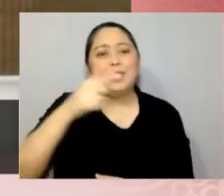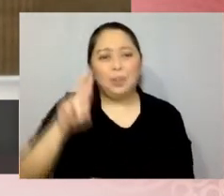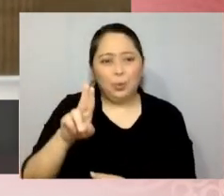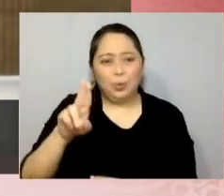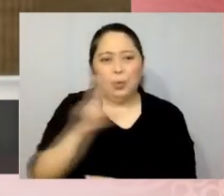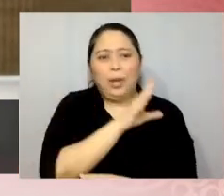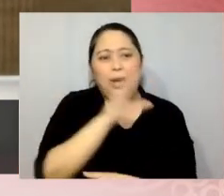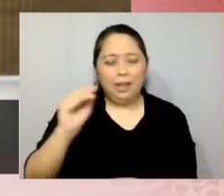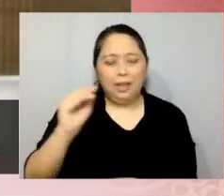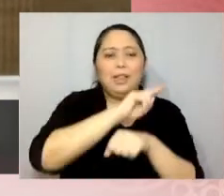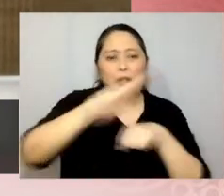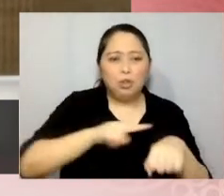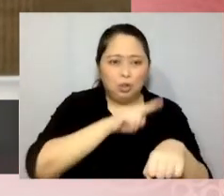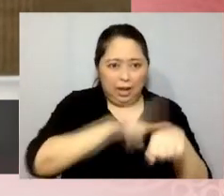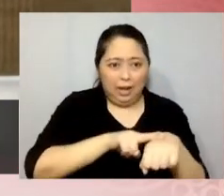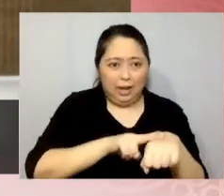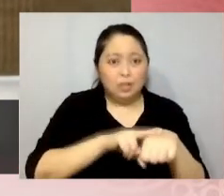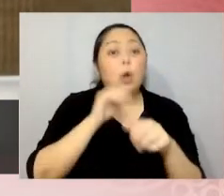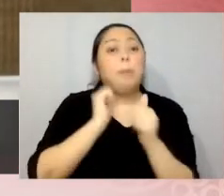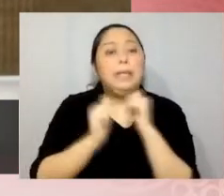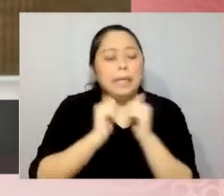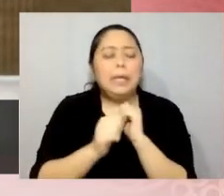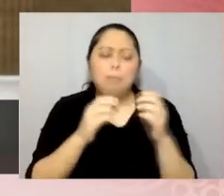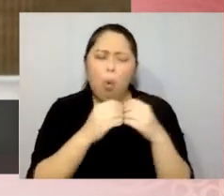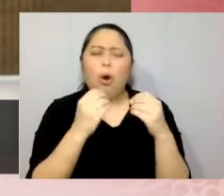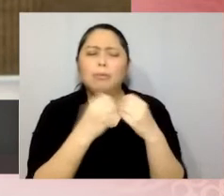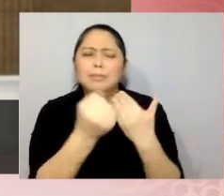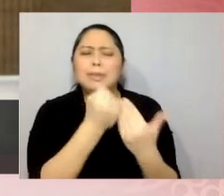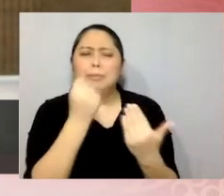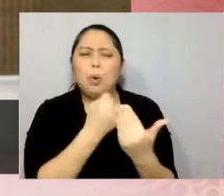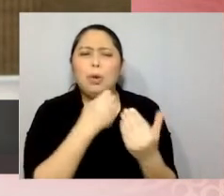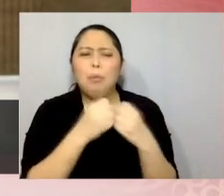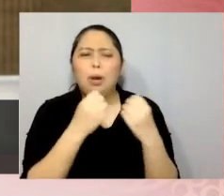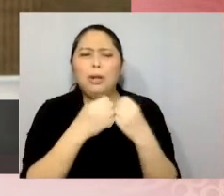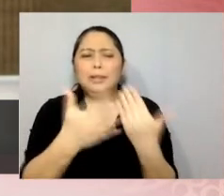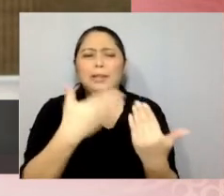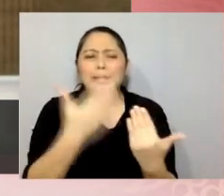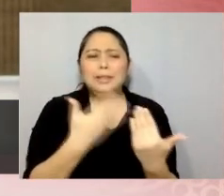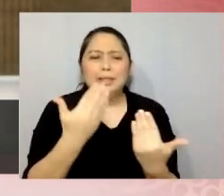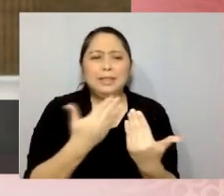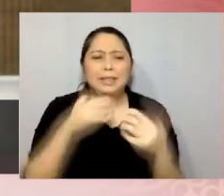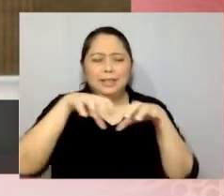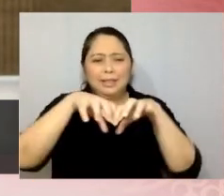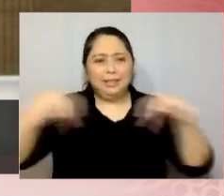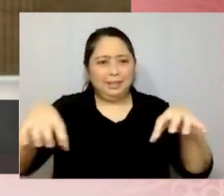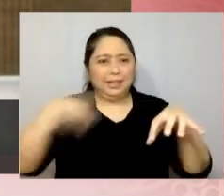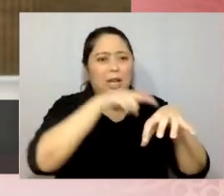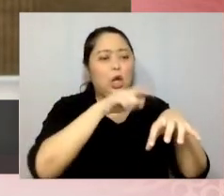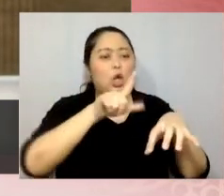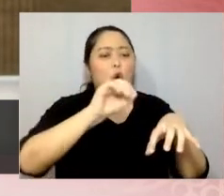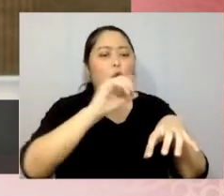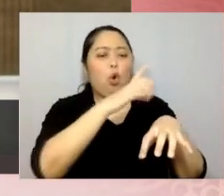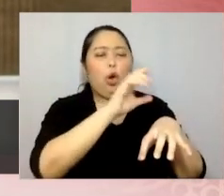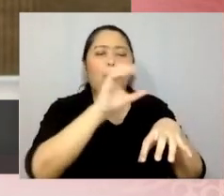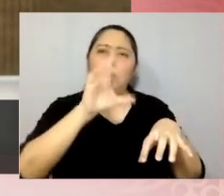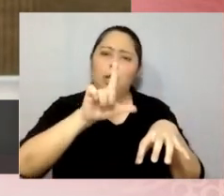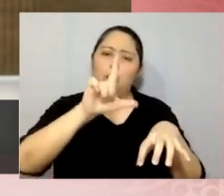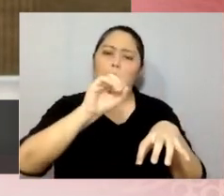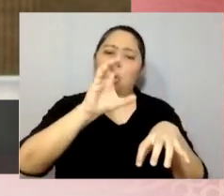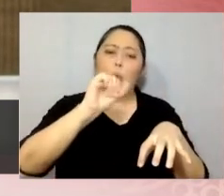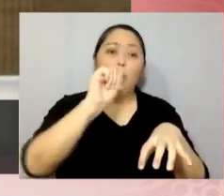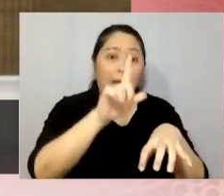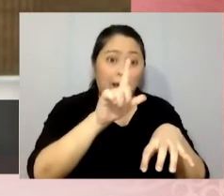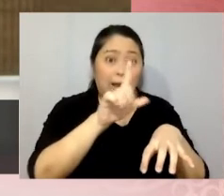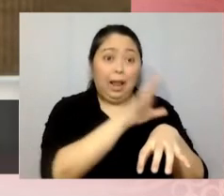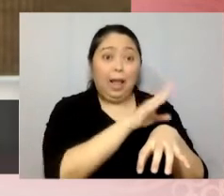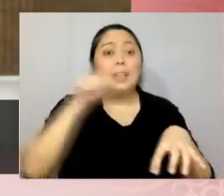less complex. Kesa kasali pa yung regional elections kung saan magpa-participate yung mga bagong political parties